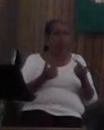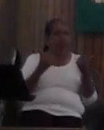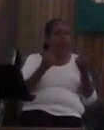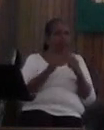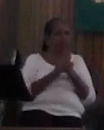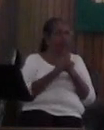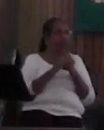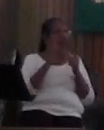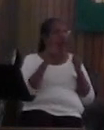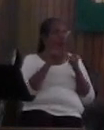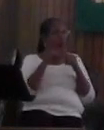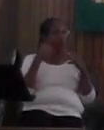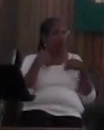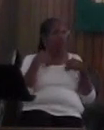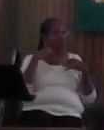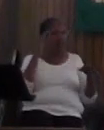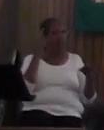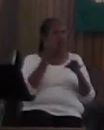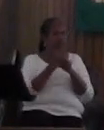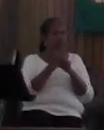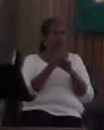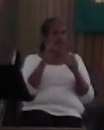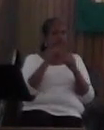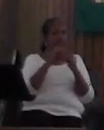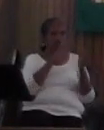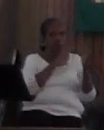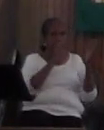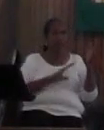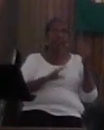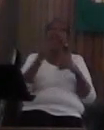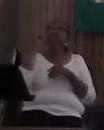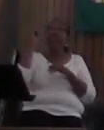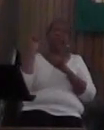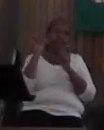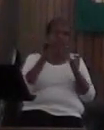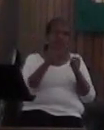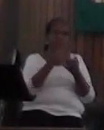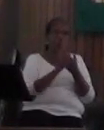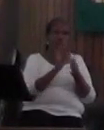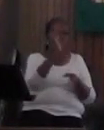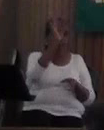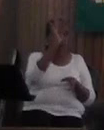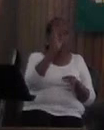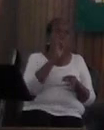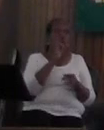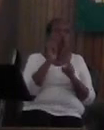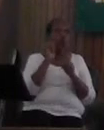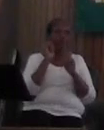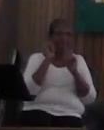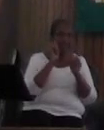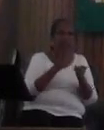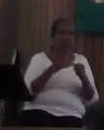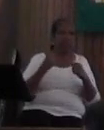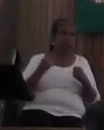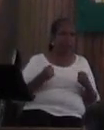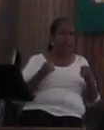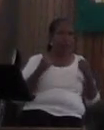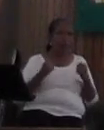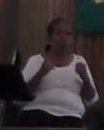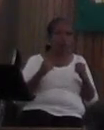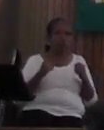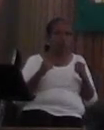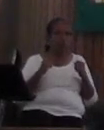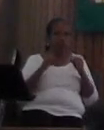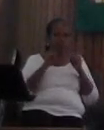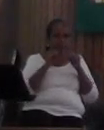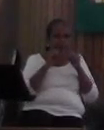to faith in Christ, He gives us the Holy Spirit who empowers us to pursue